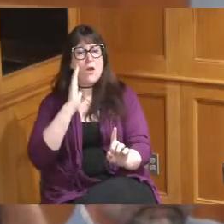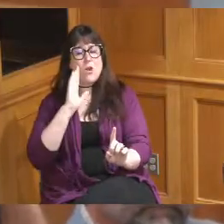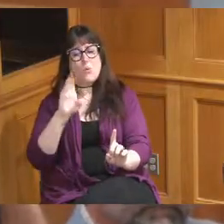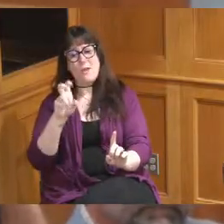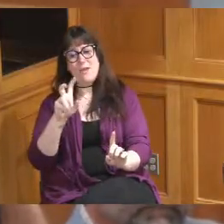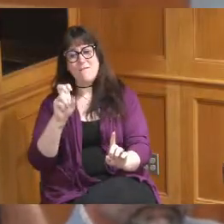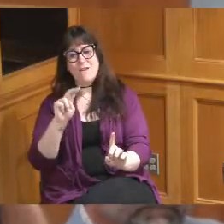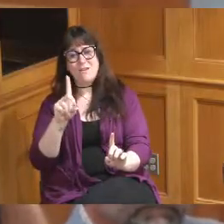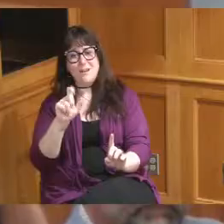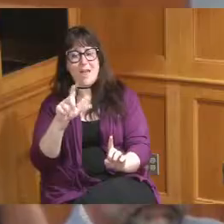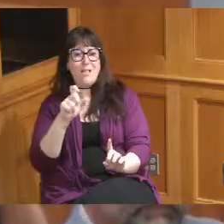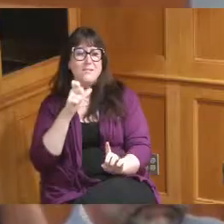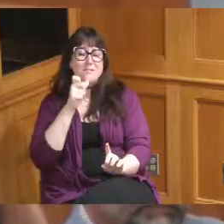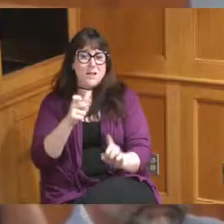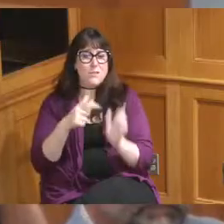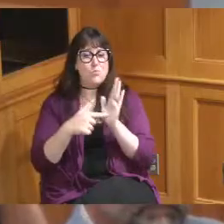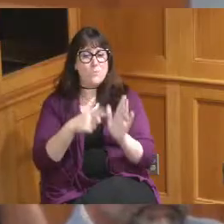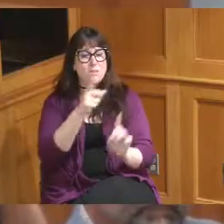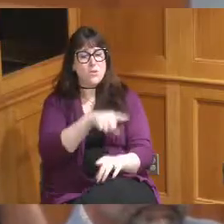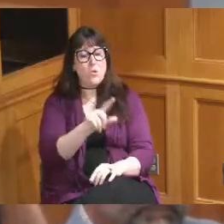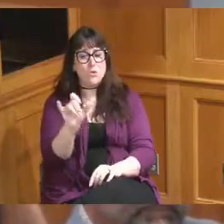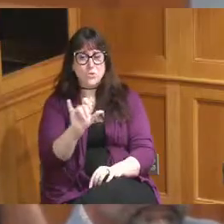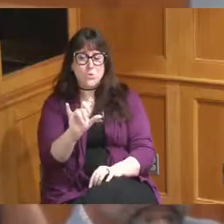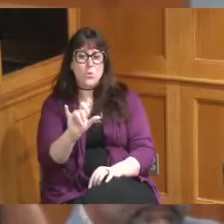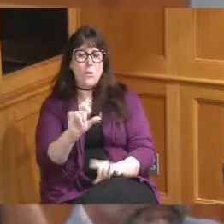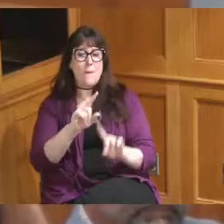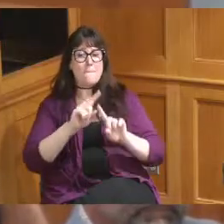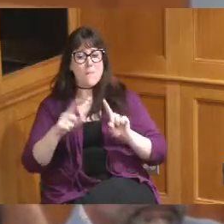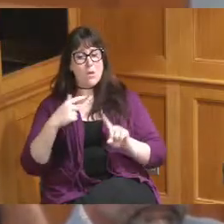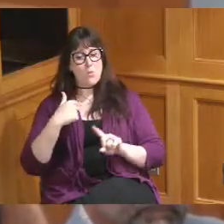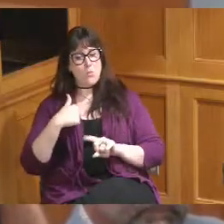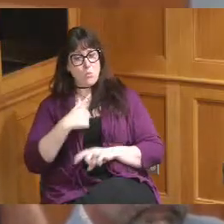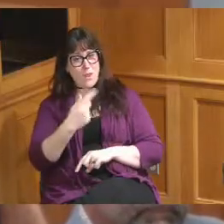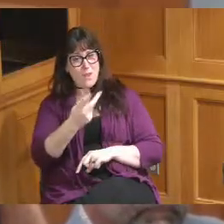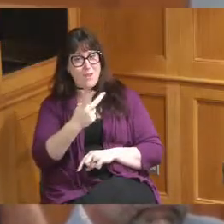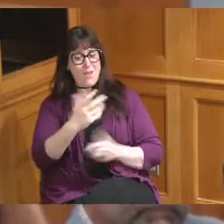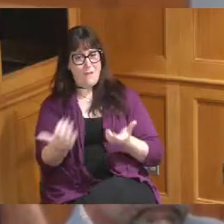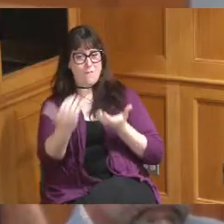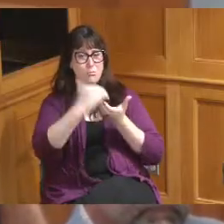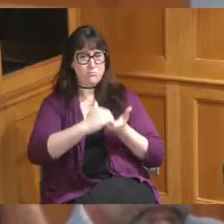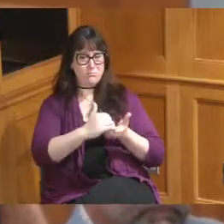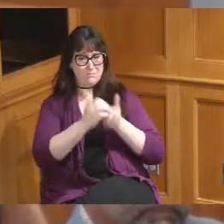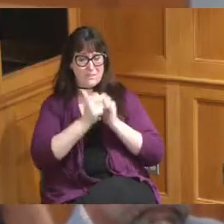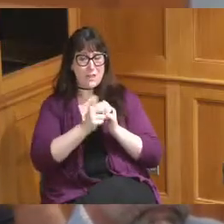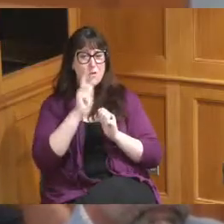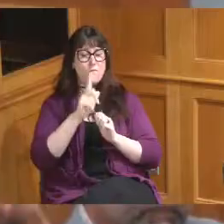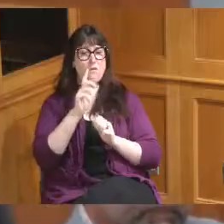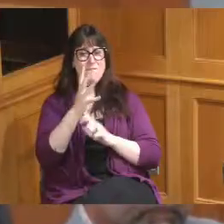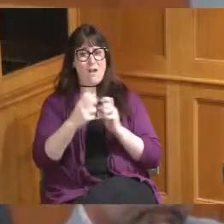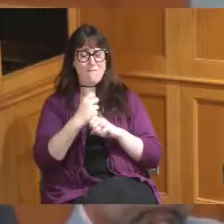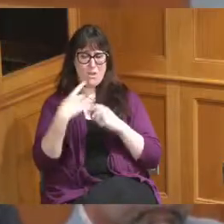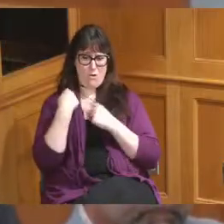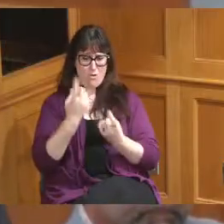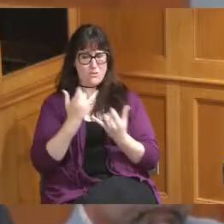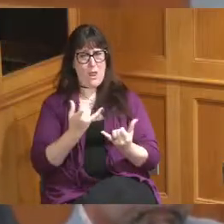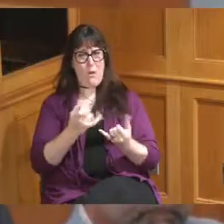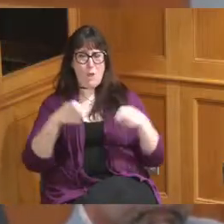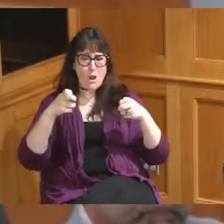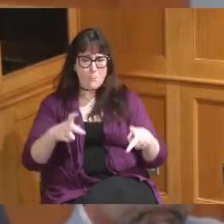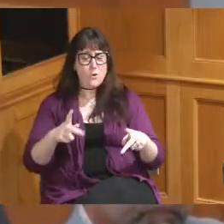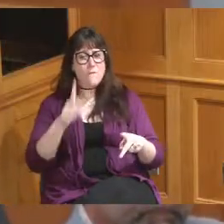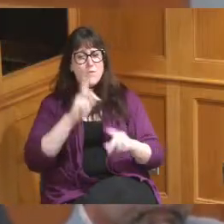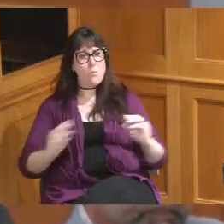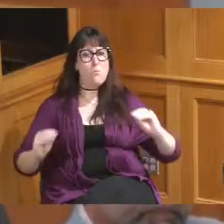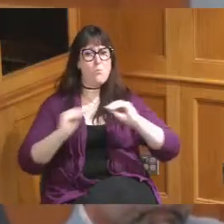represent you all. We've worked together to do some tremendous things over these last 5 years. Here's another opportunity to do